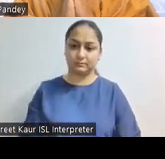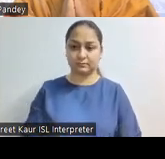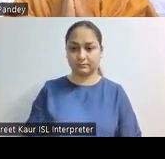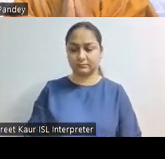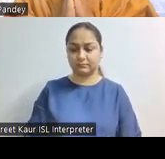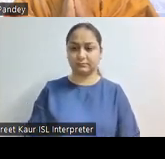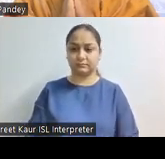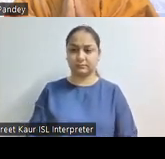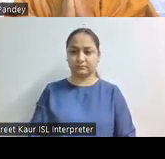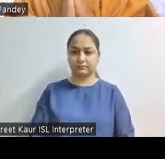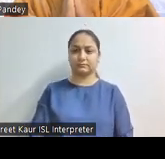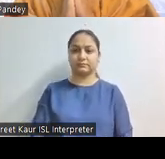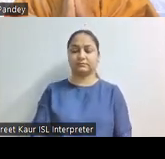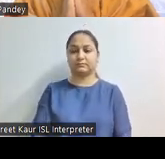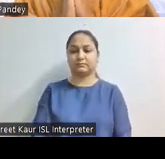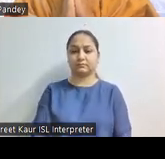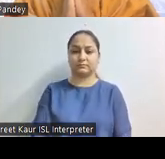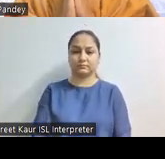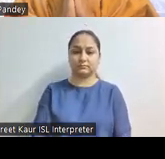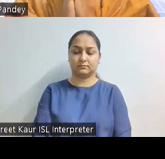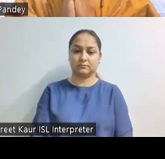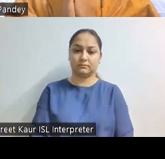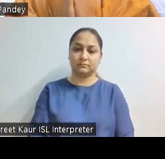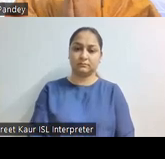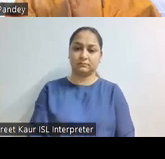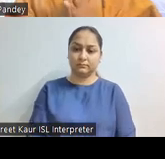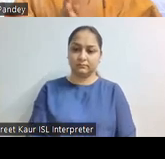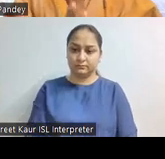Amritanandatmikam Ishwarim.